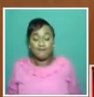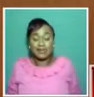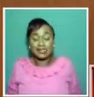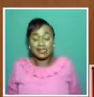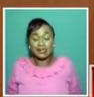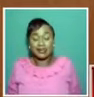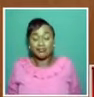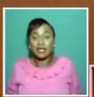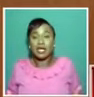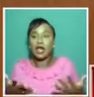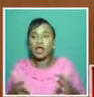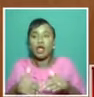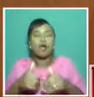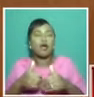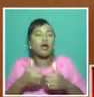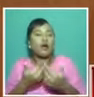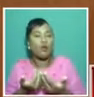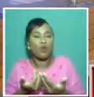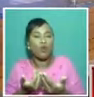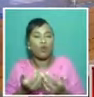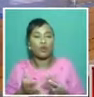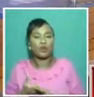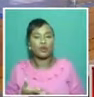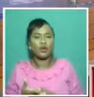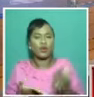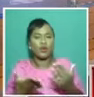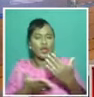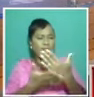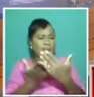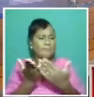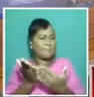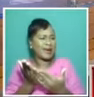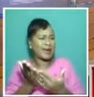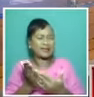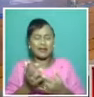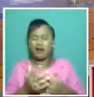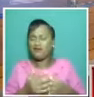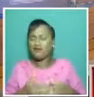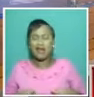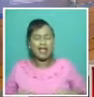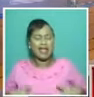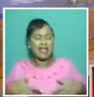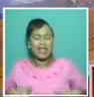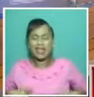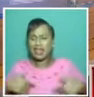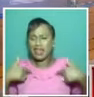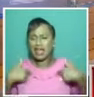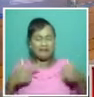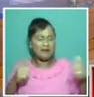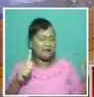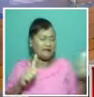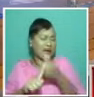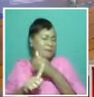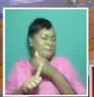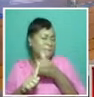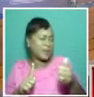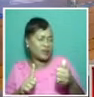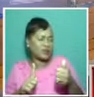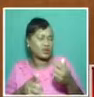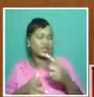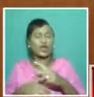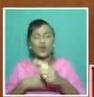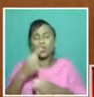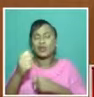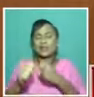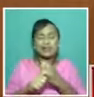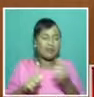extent? Was there or were they part of a lifetime of trauma? What type of abuse, if any? What was going on with them? And so we